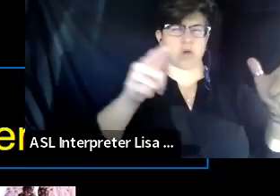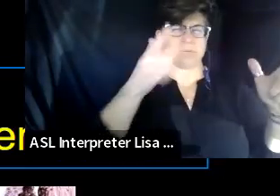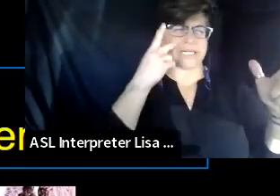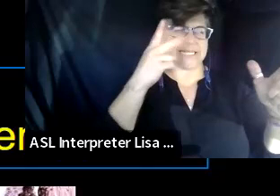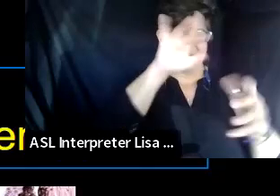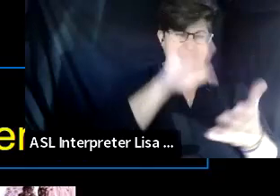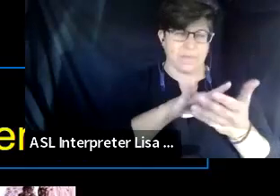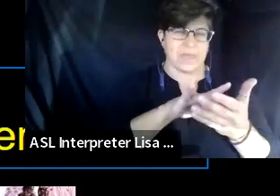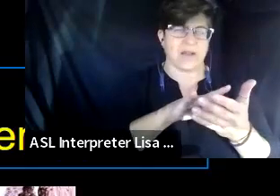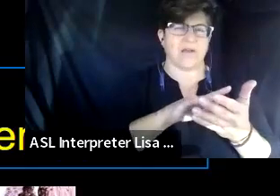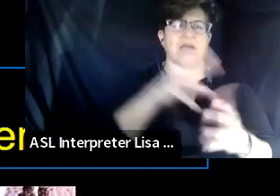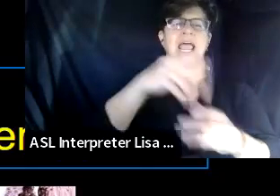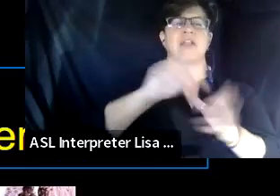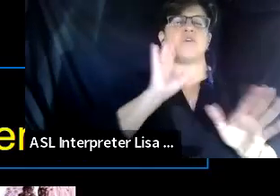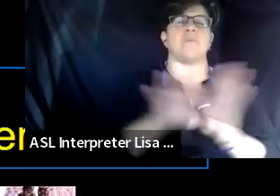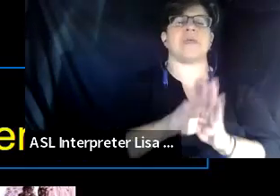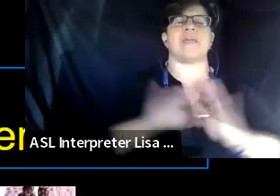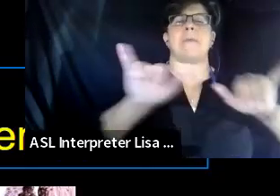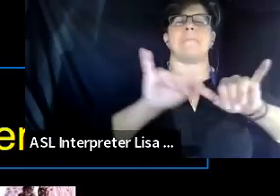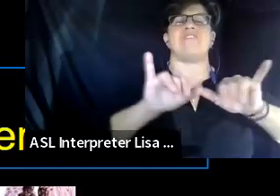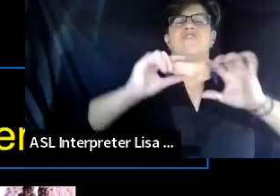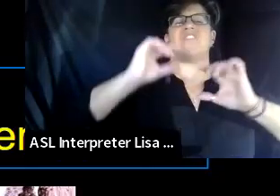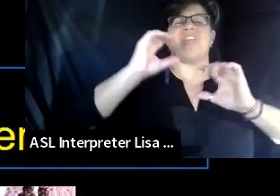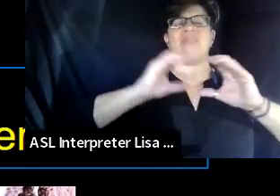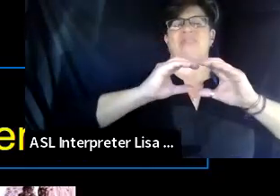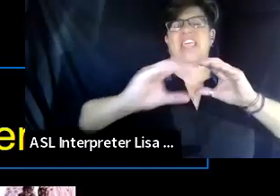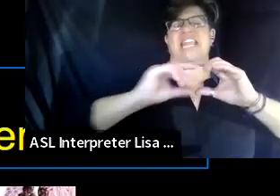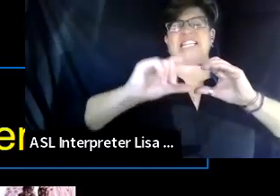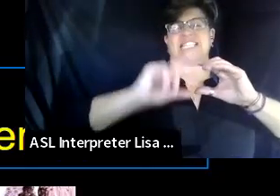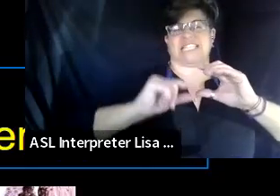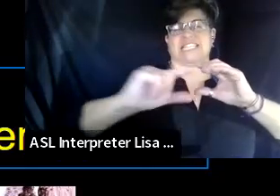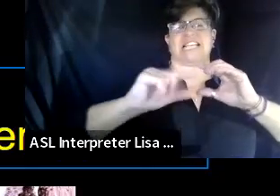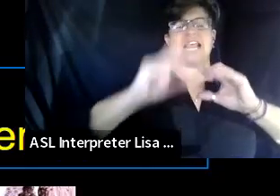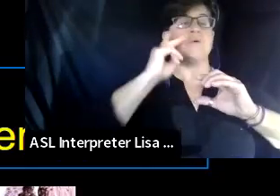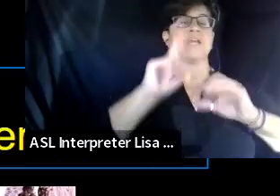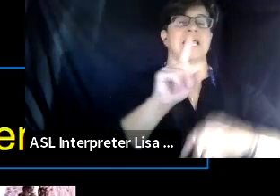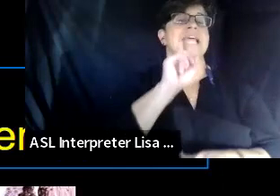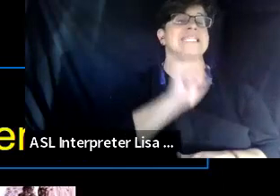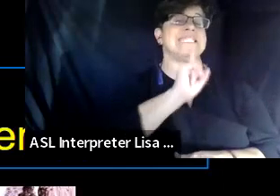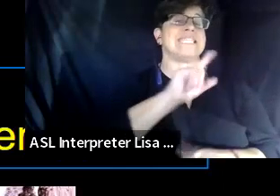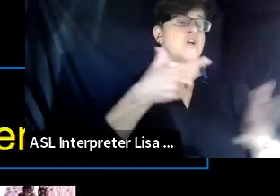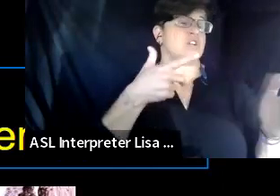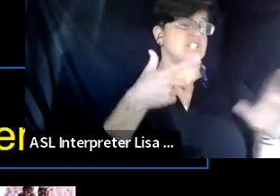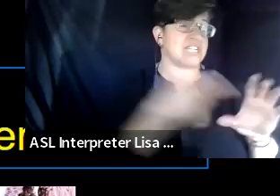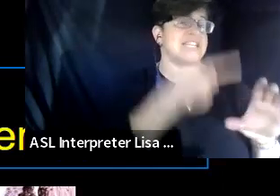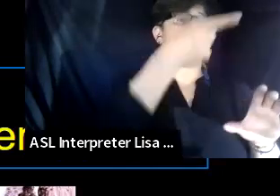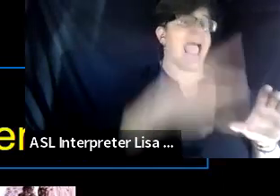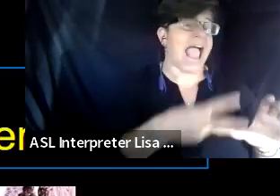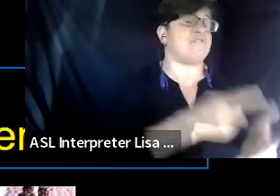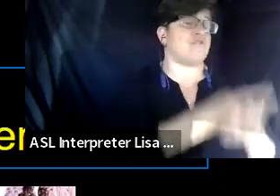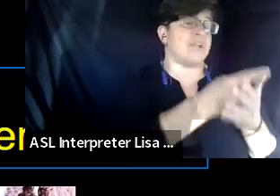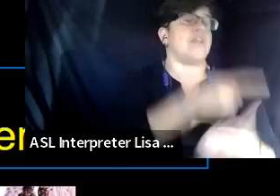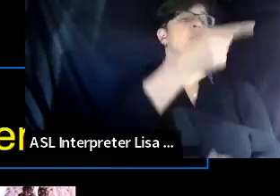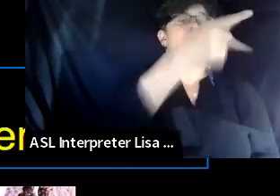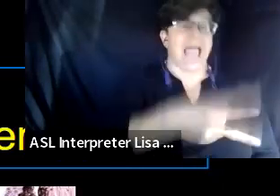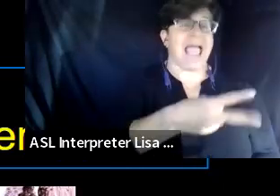measures the thickness of this layer. And we see that in a single injected half-treated retina eye, the half that is treated has